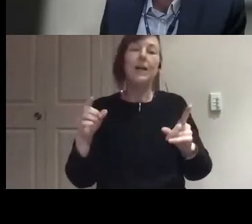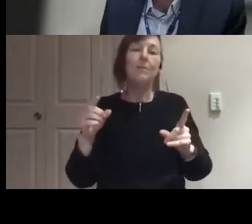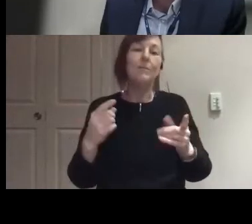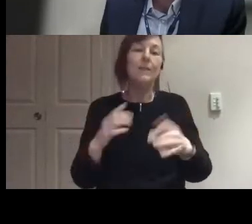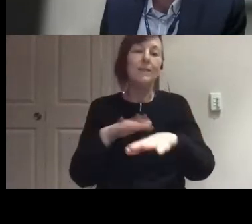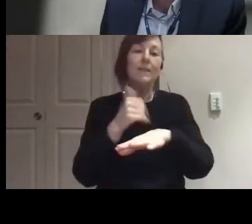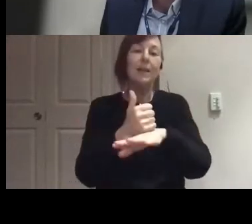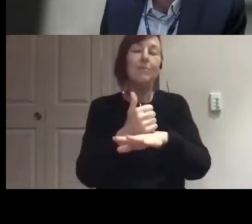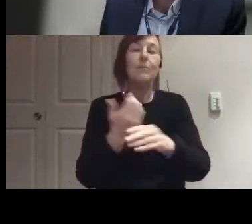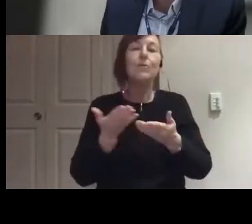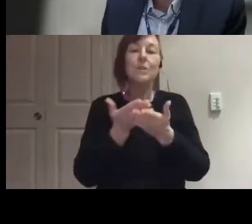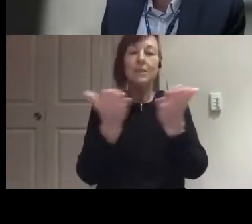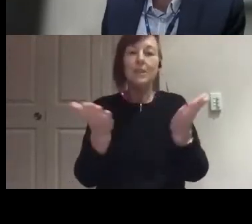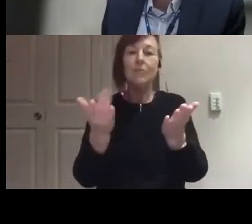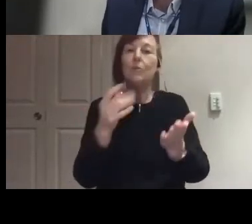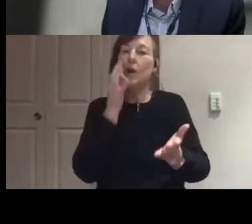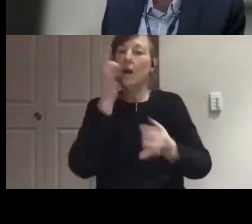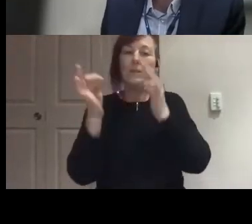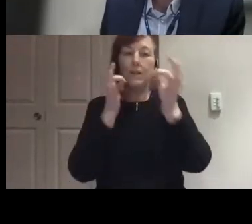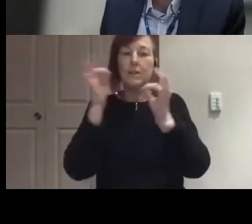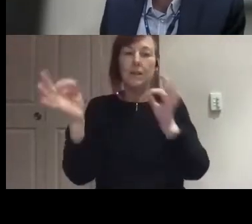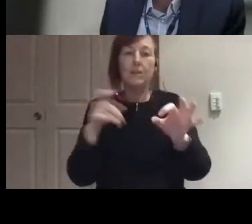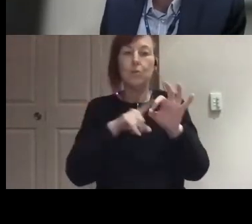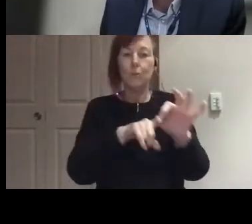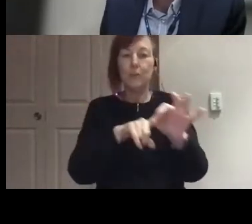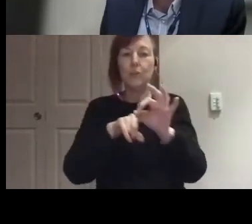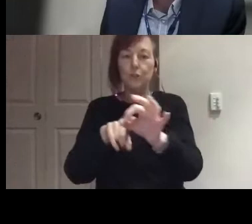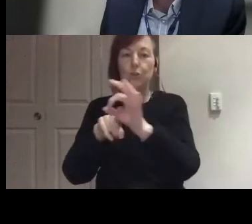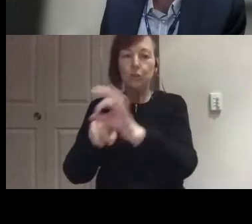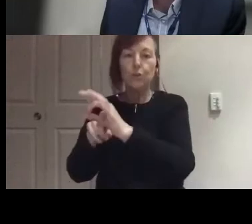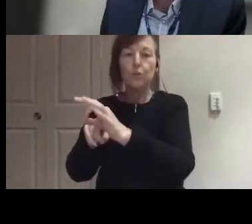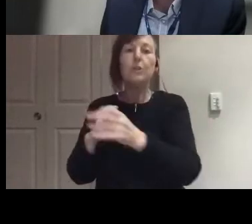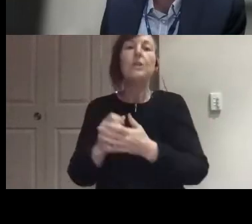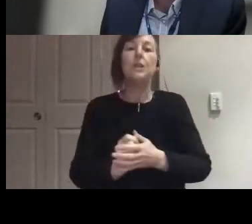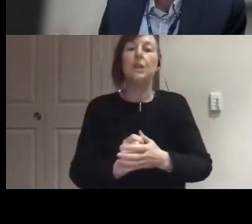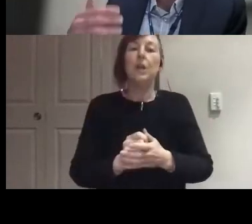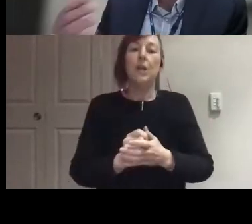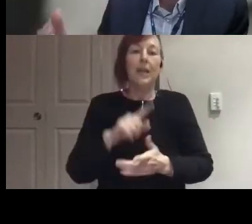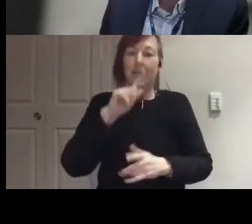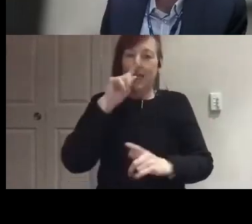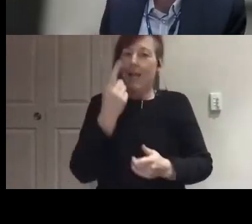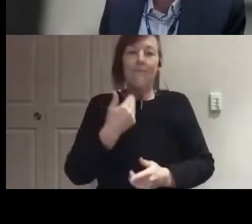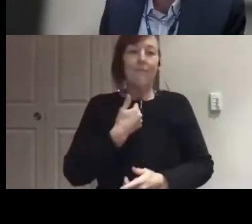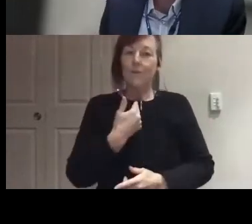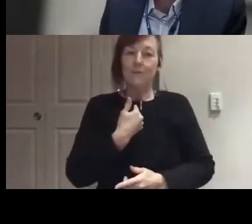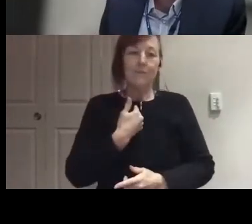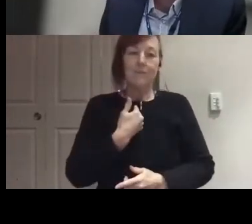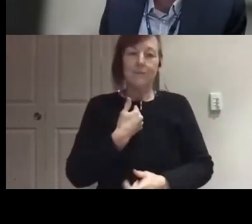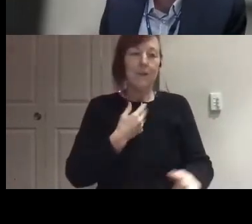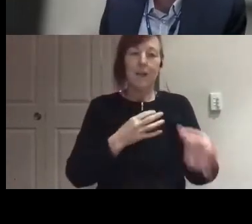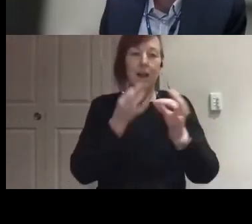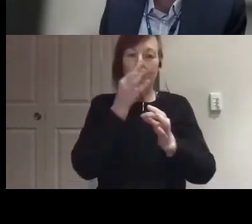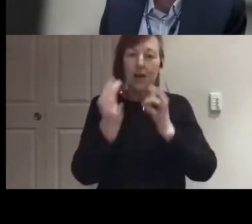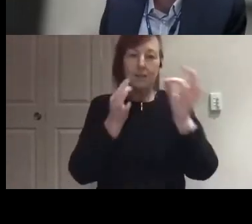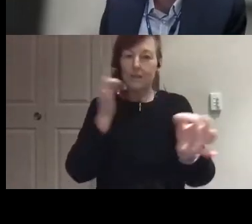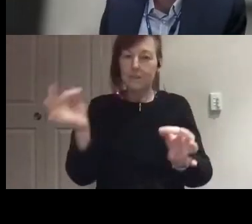You won't be able to ask us any questions from coming off mute and in a live interactive way. The way